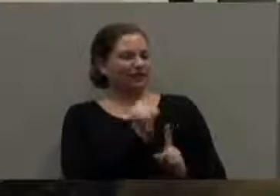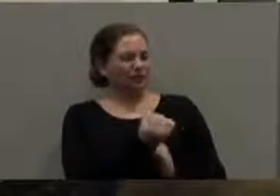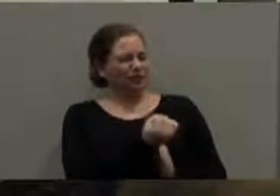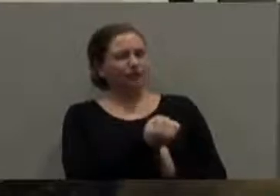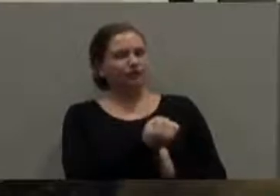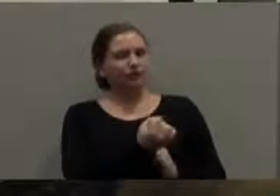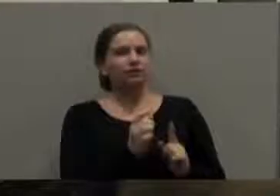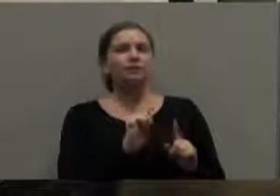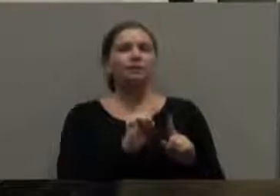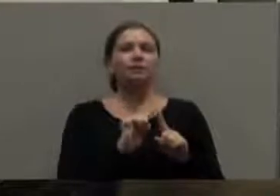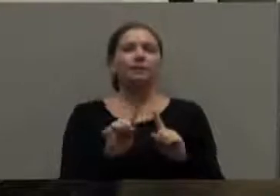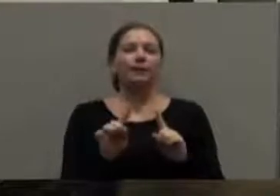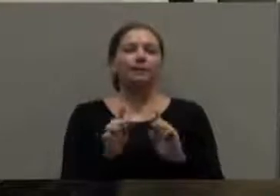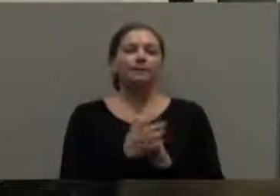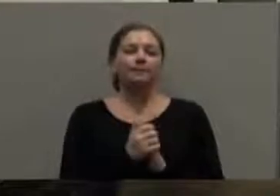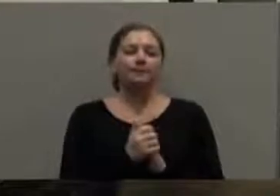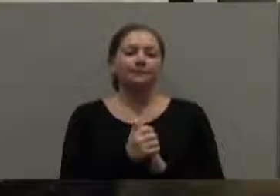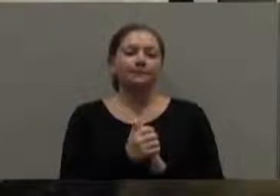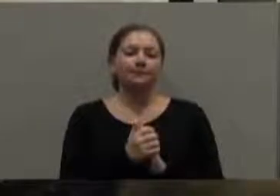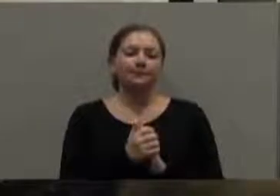not. But I mean, so in any event,